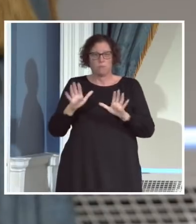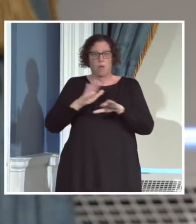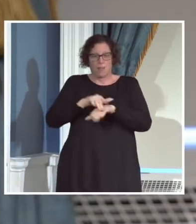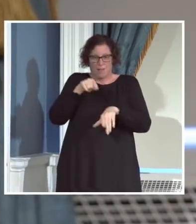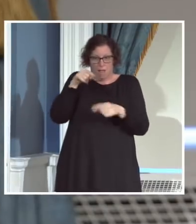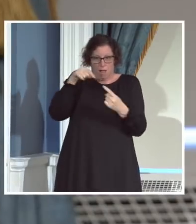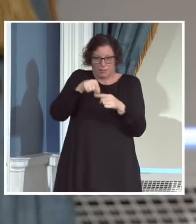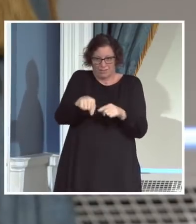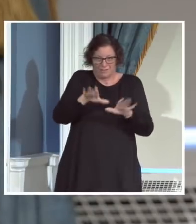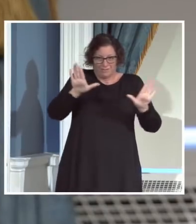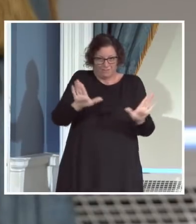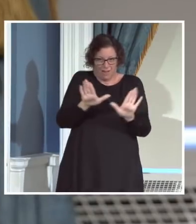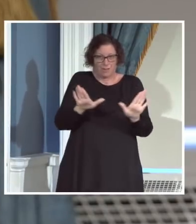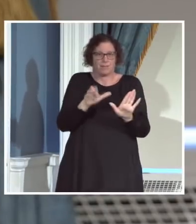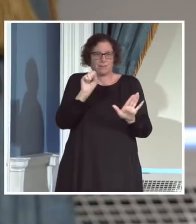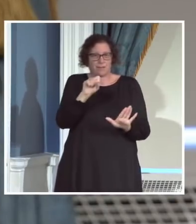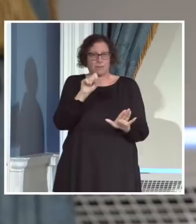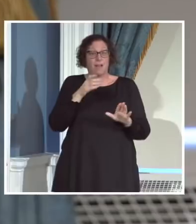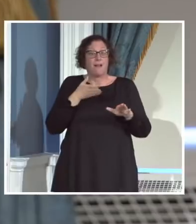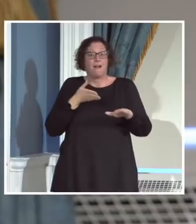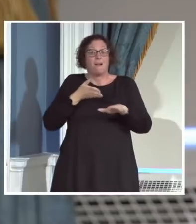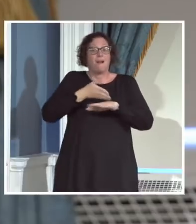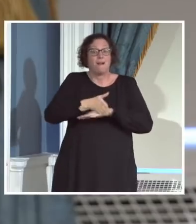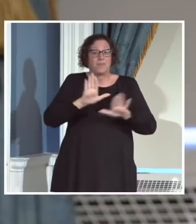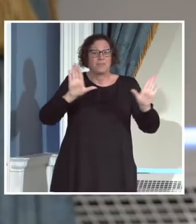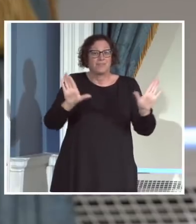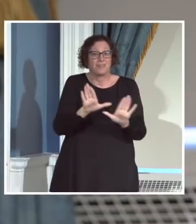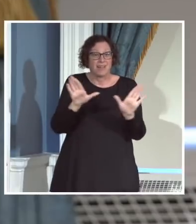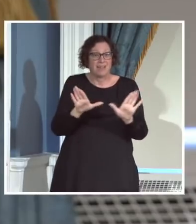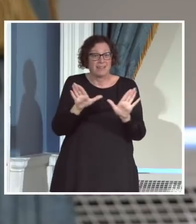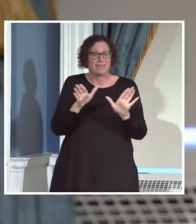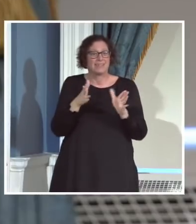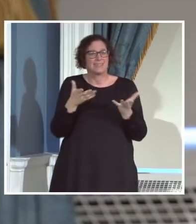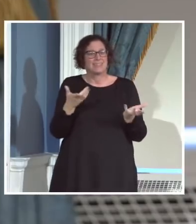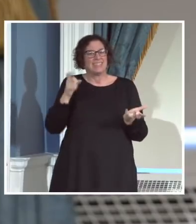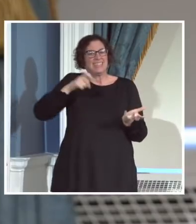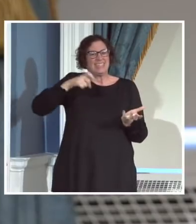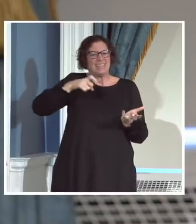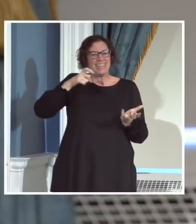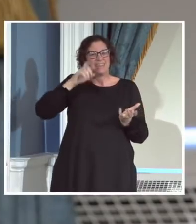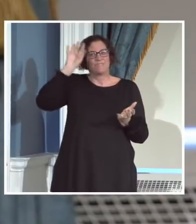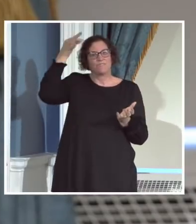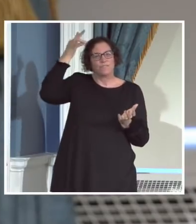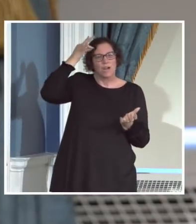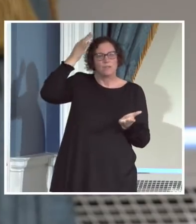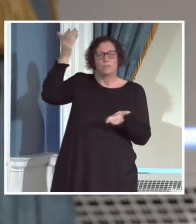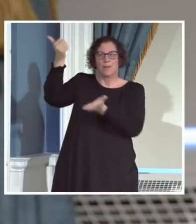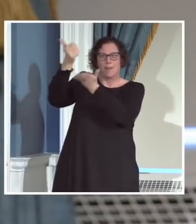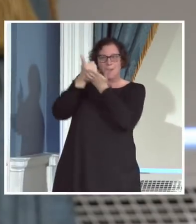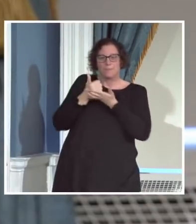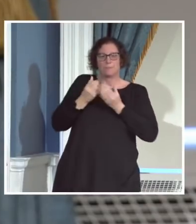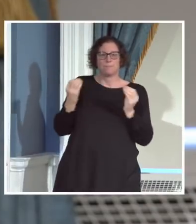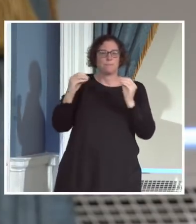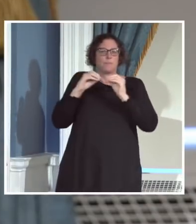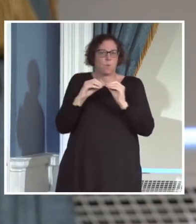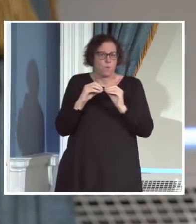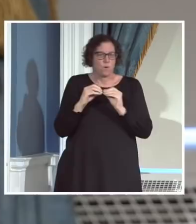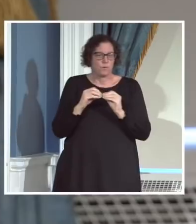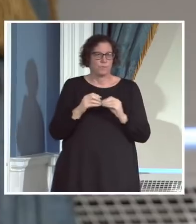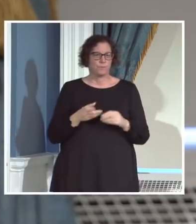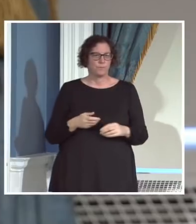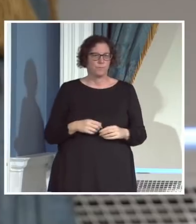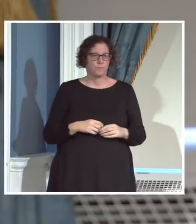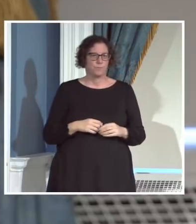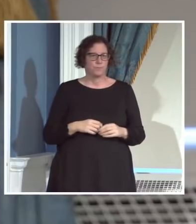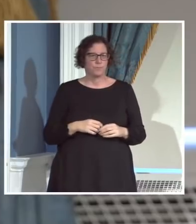caches to keep people alive. Or we could be saying, let's focus on allocation decisions. I think